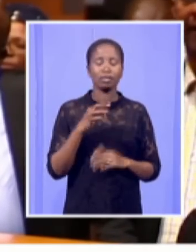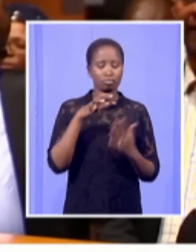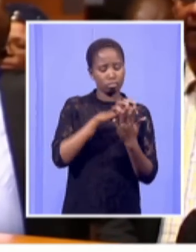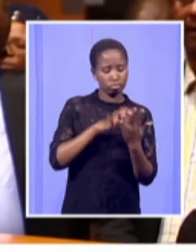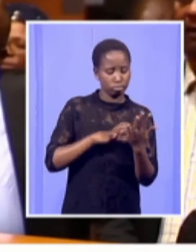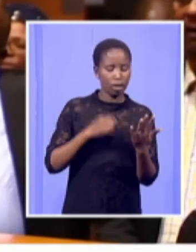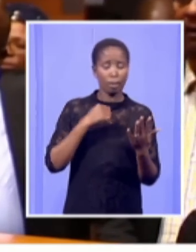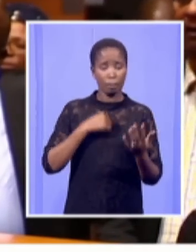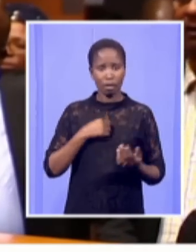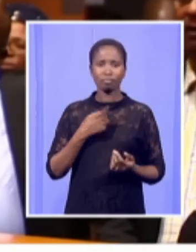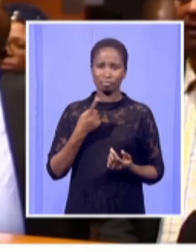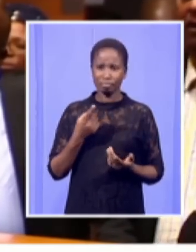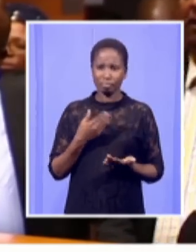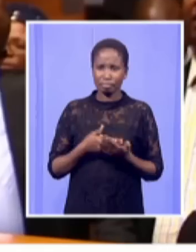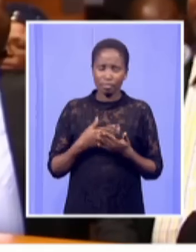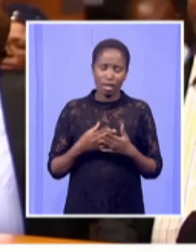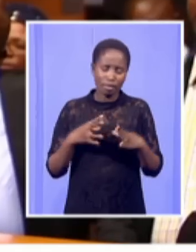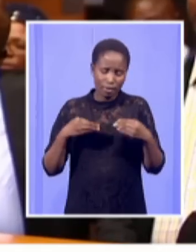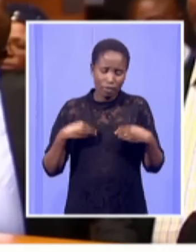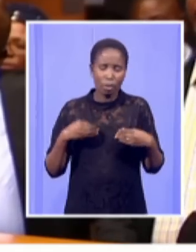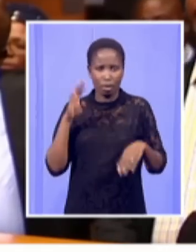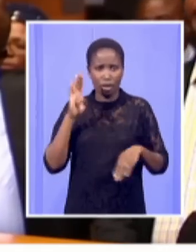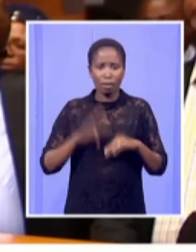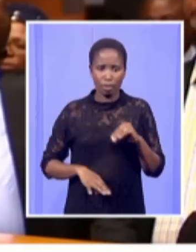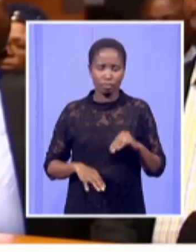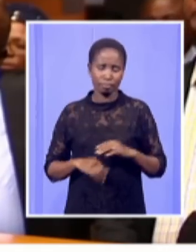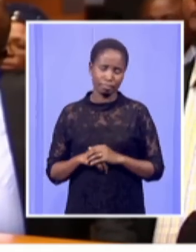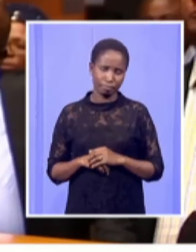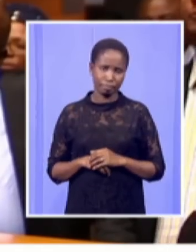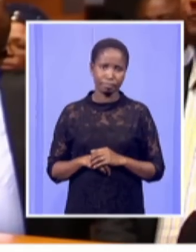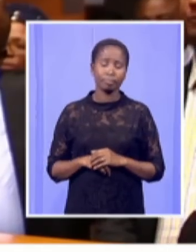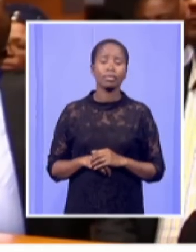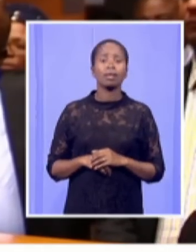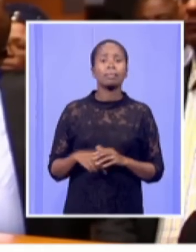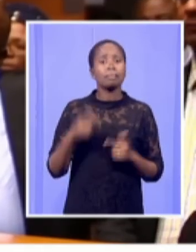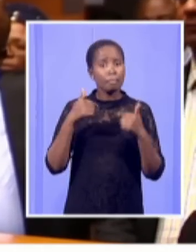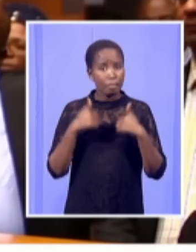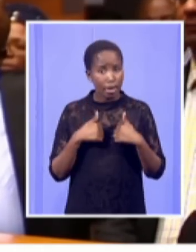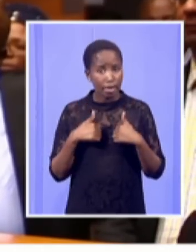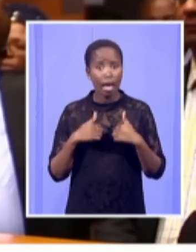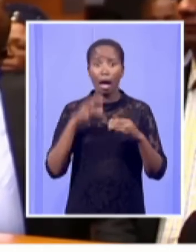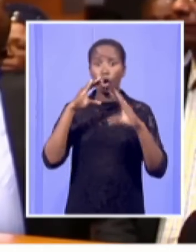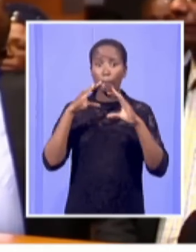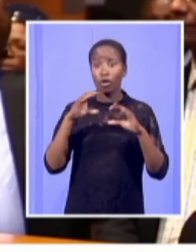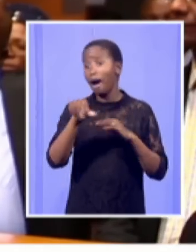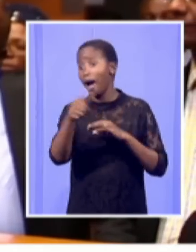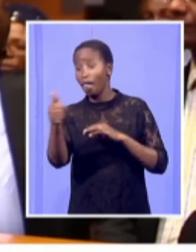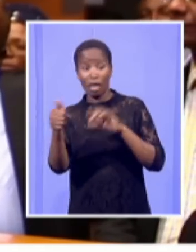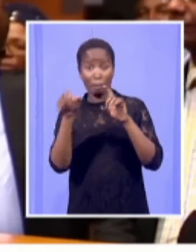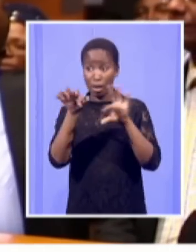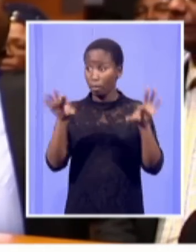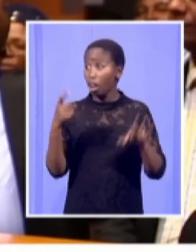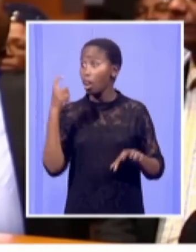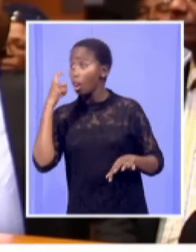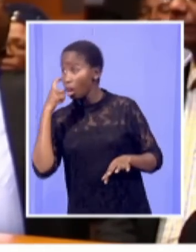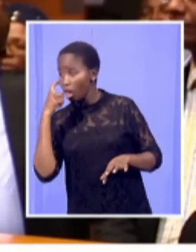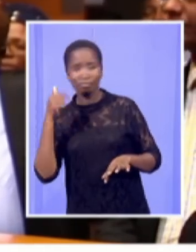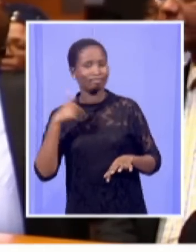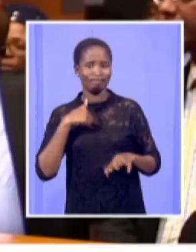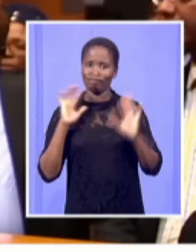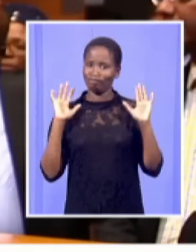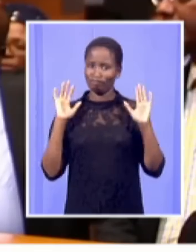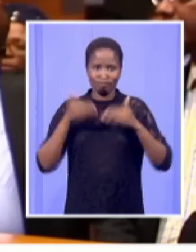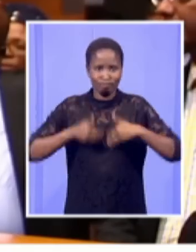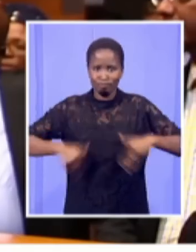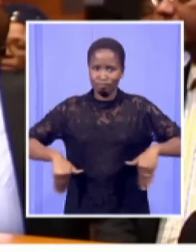my intended prosecution are presently unknown to me. I undertake not to communicate with any of the potential state witnesses if and when